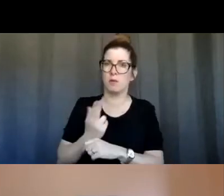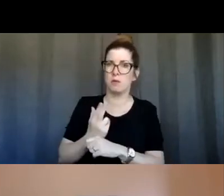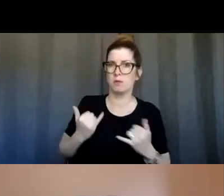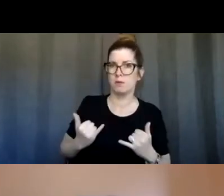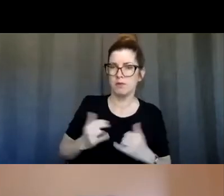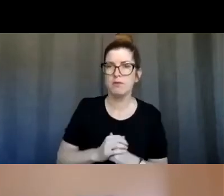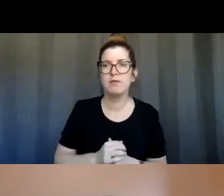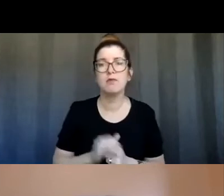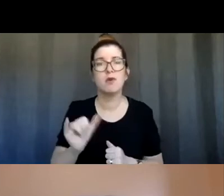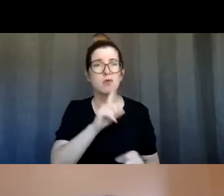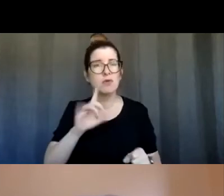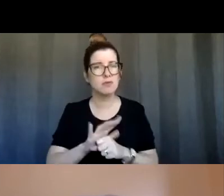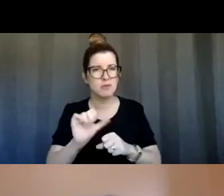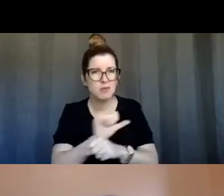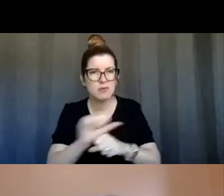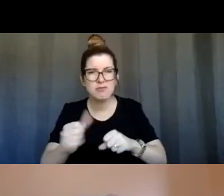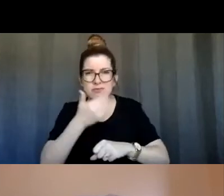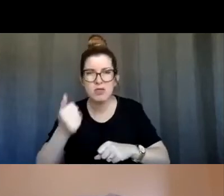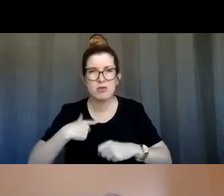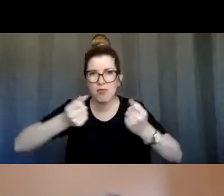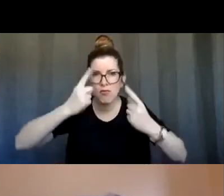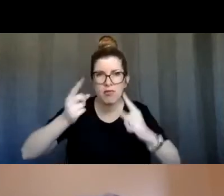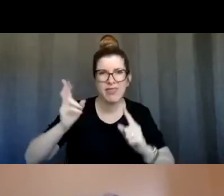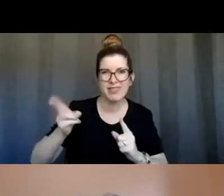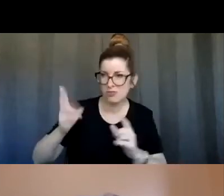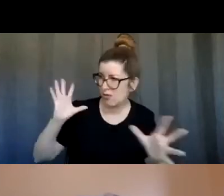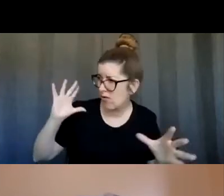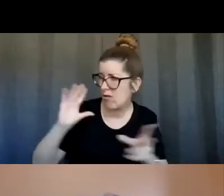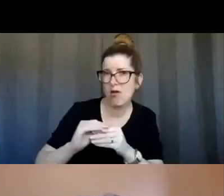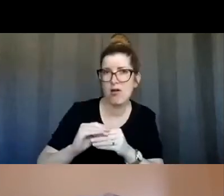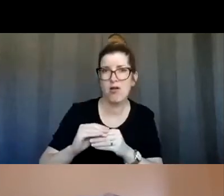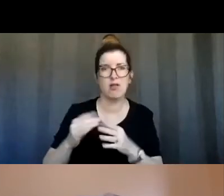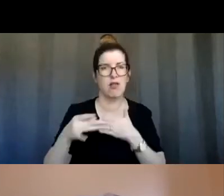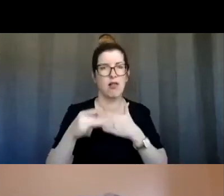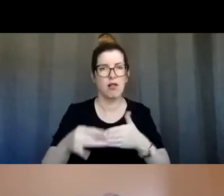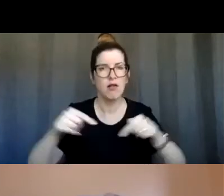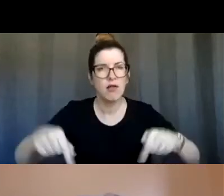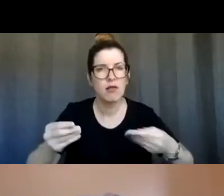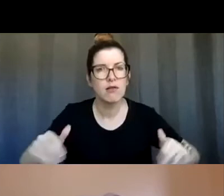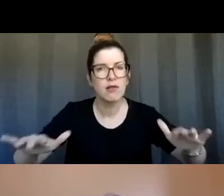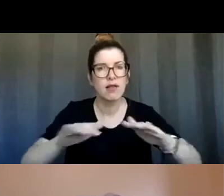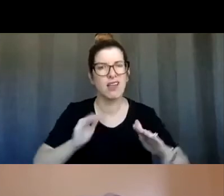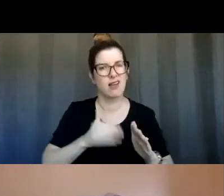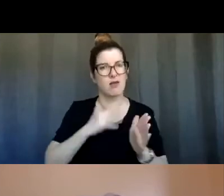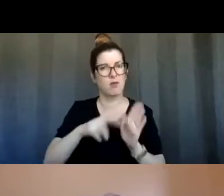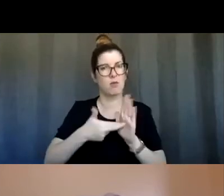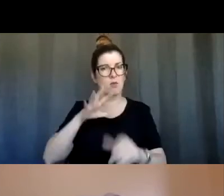also pledge to work better to understand the history that has brought us to these lands and our roles within that history.